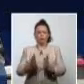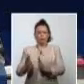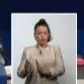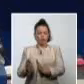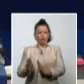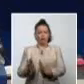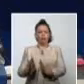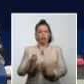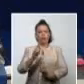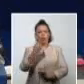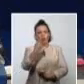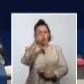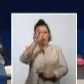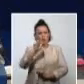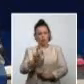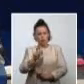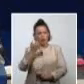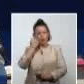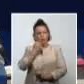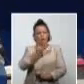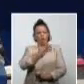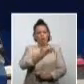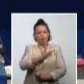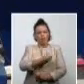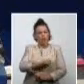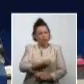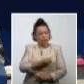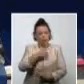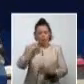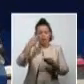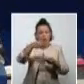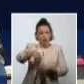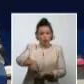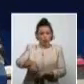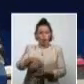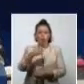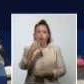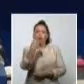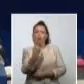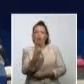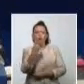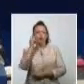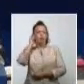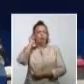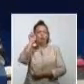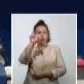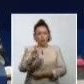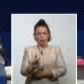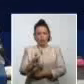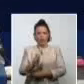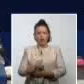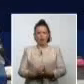know reported several confirmed cases.